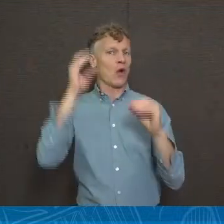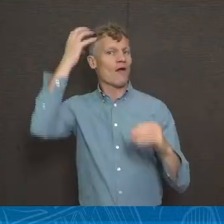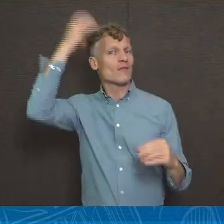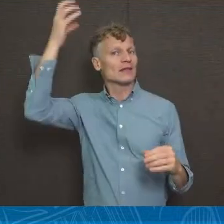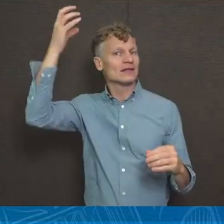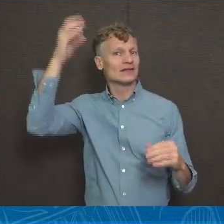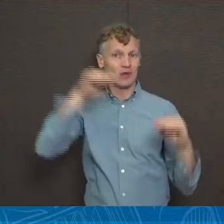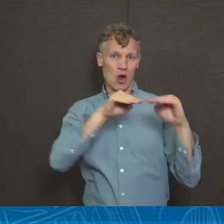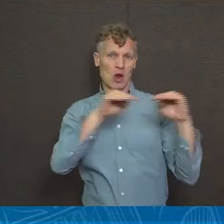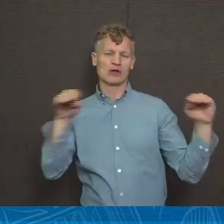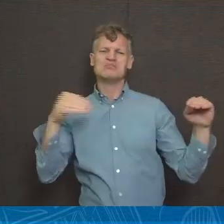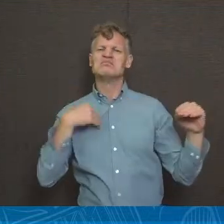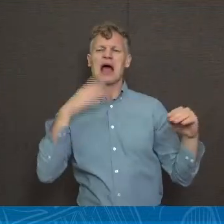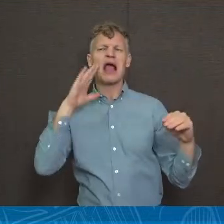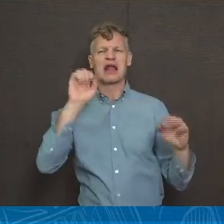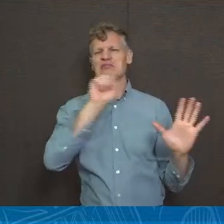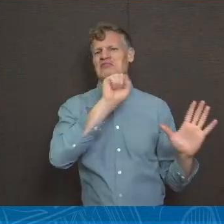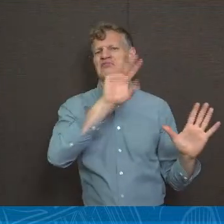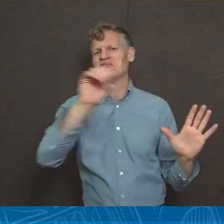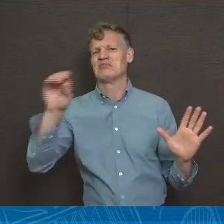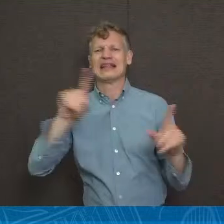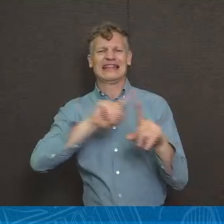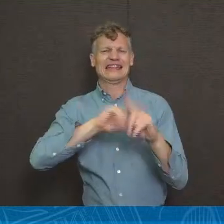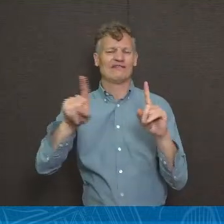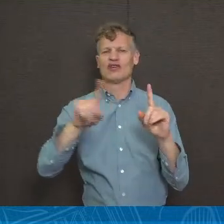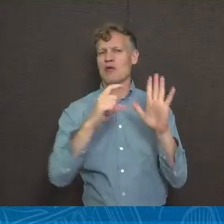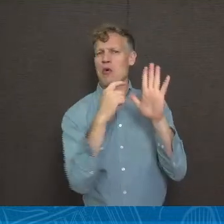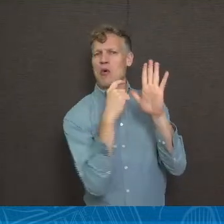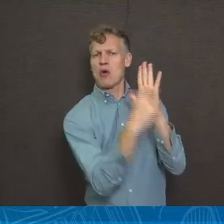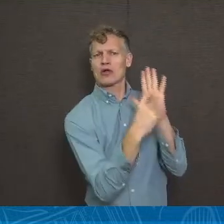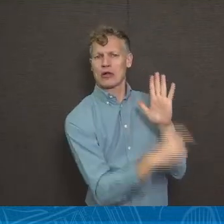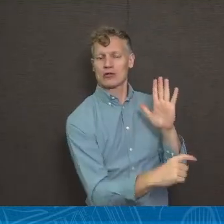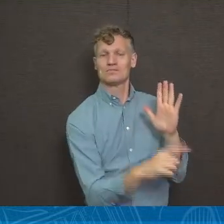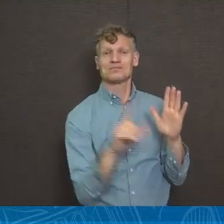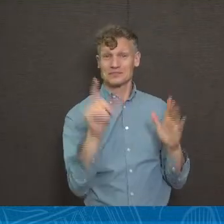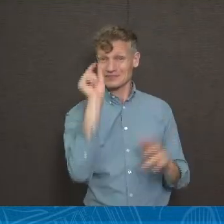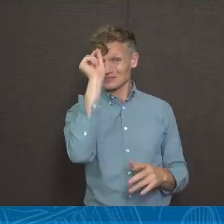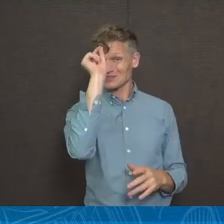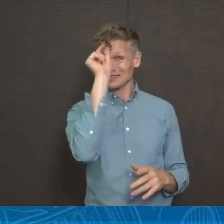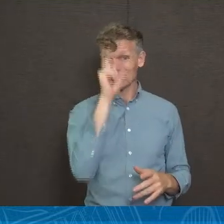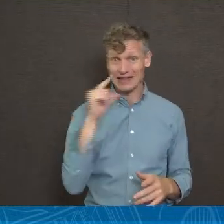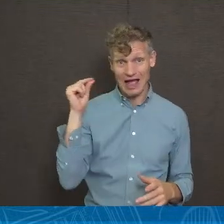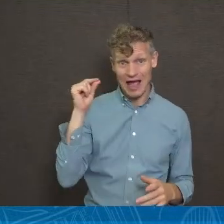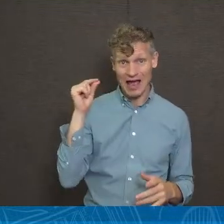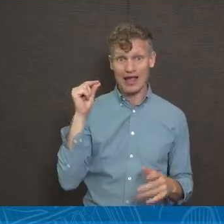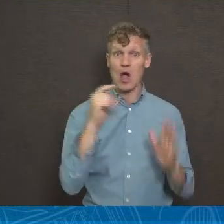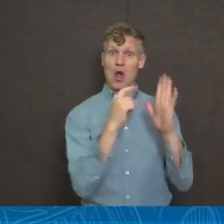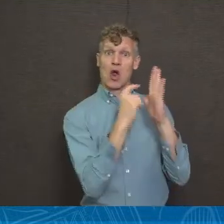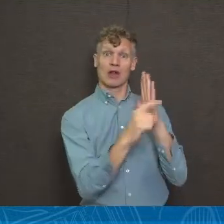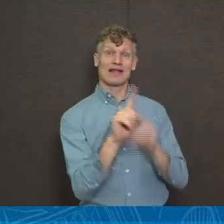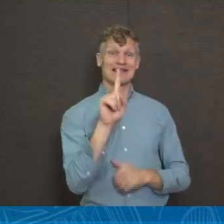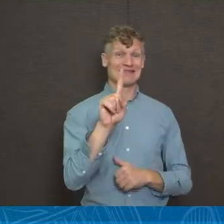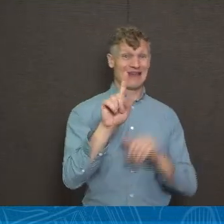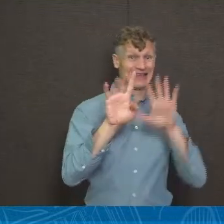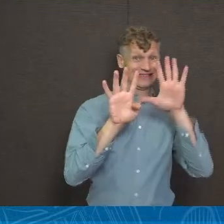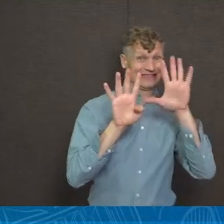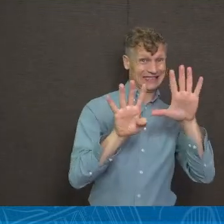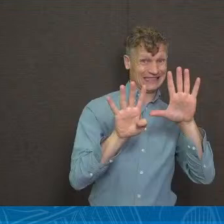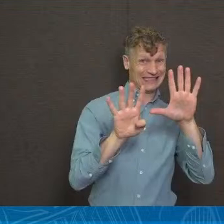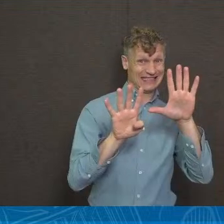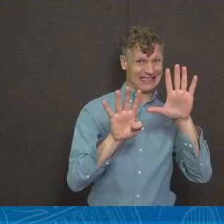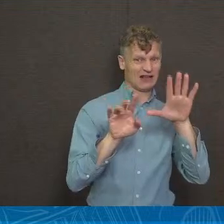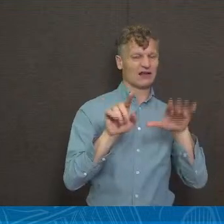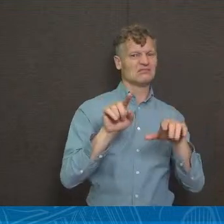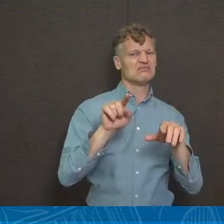some article references. So Article 19 of the Sendai framework, 19A, is really sort of